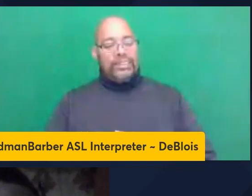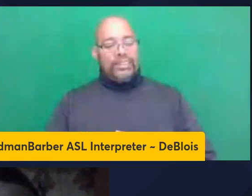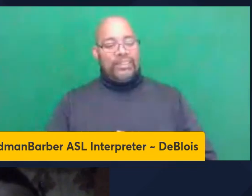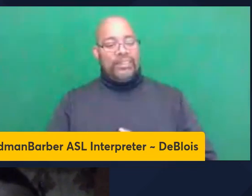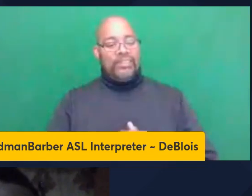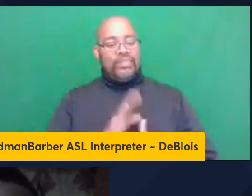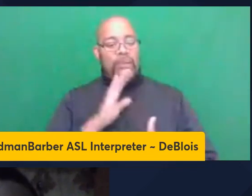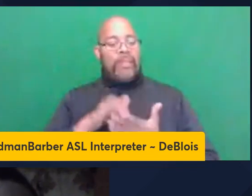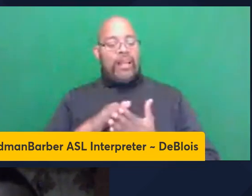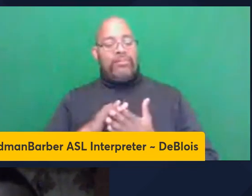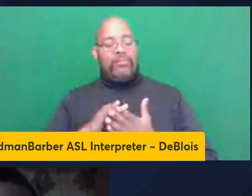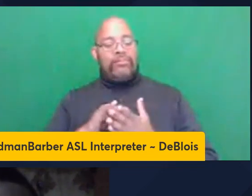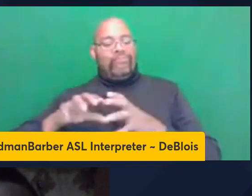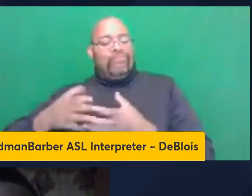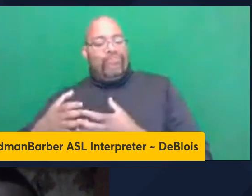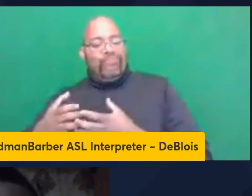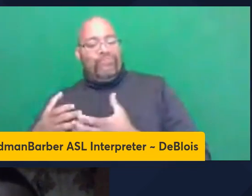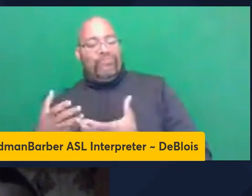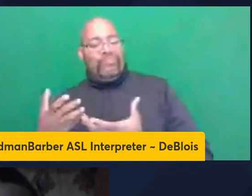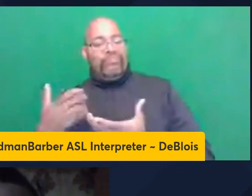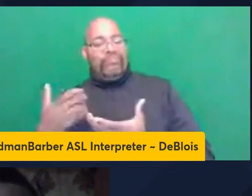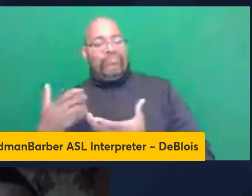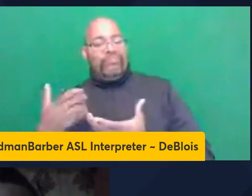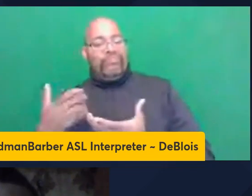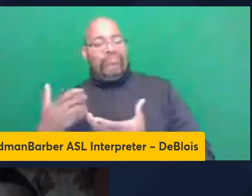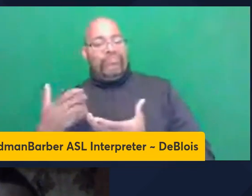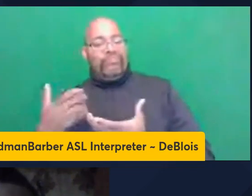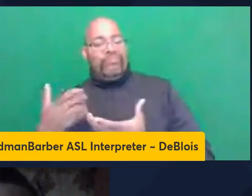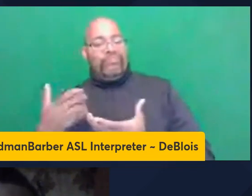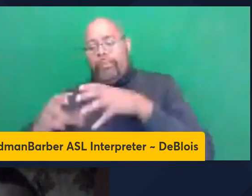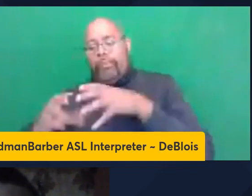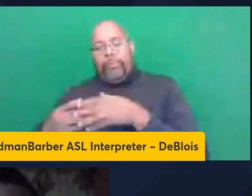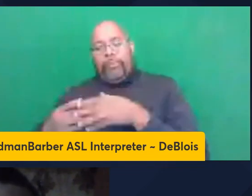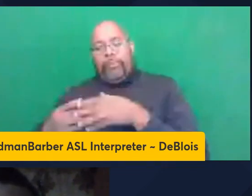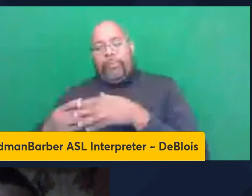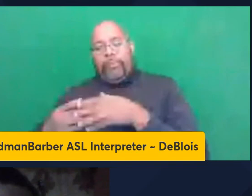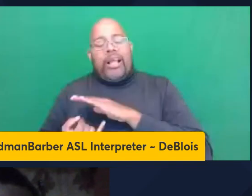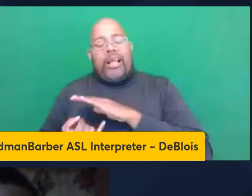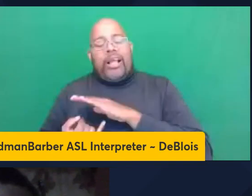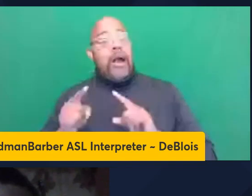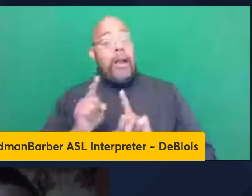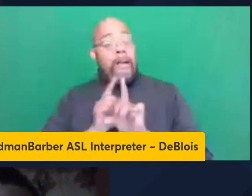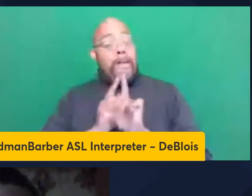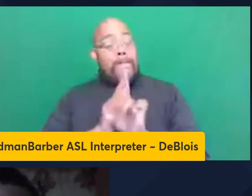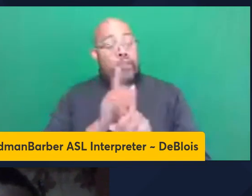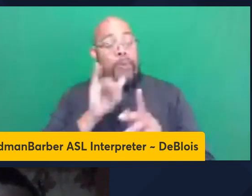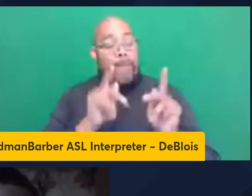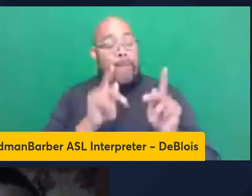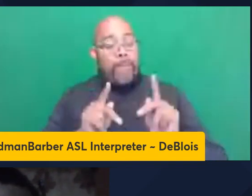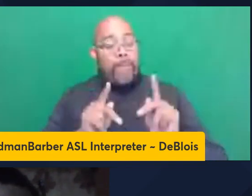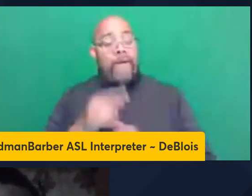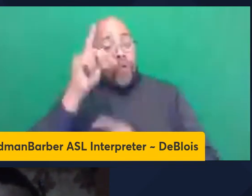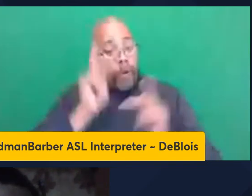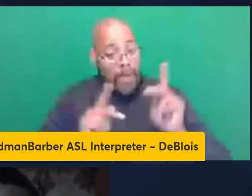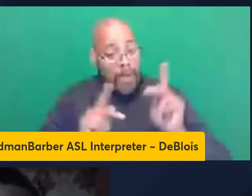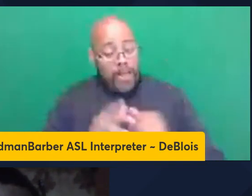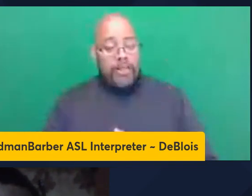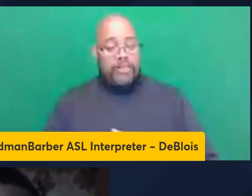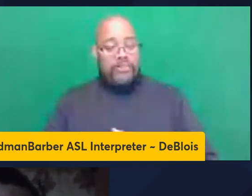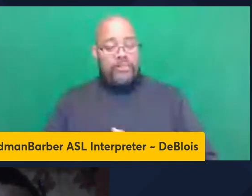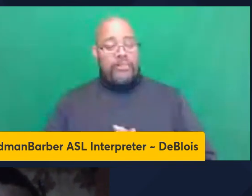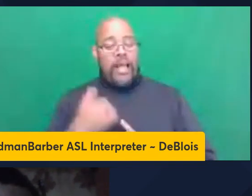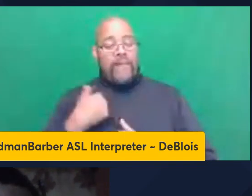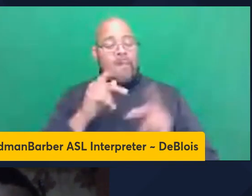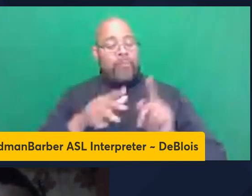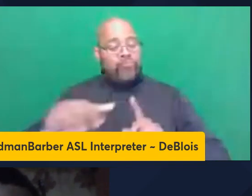or we're lab rats, but we're mentored by people, we mentor people. There are people, we